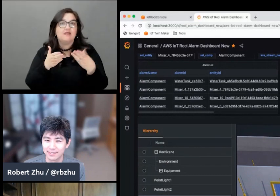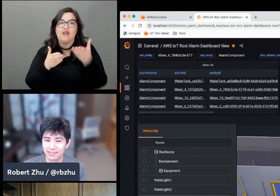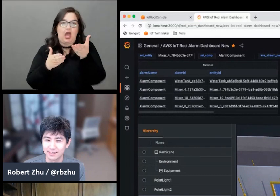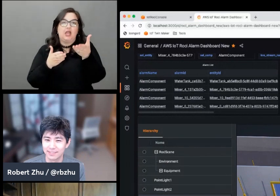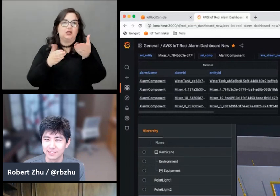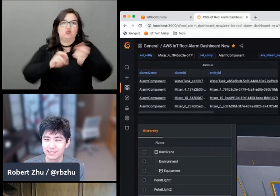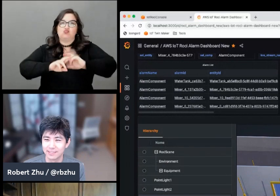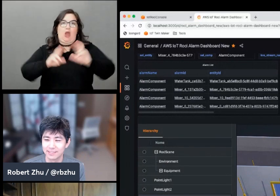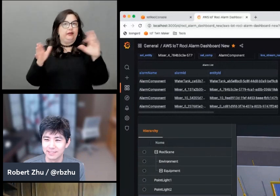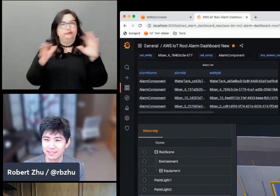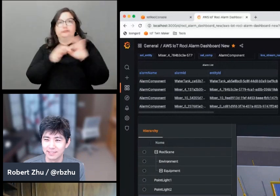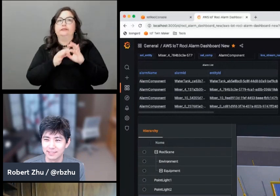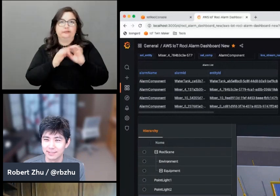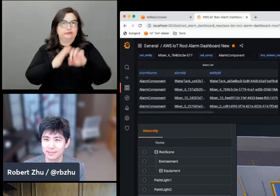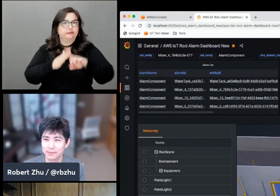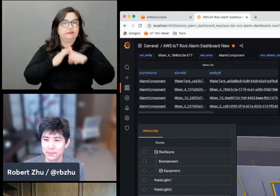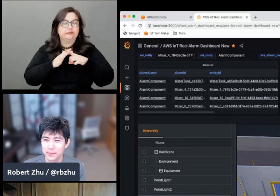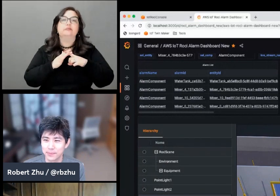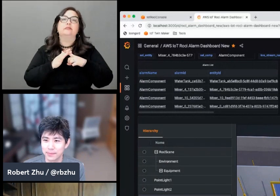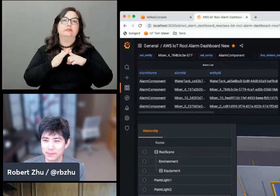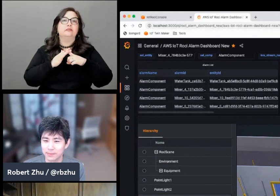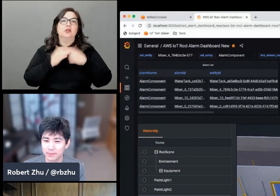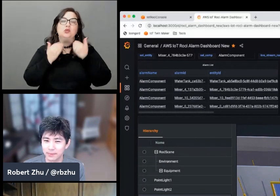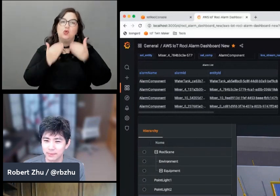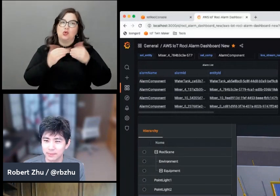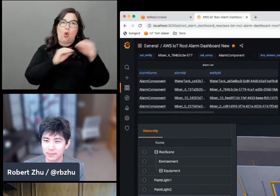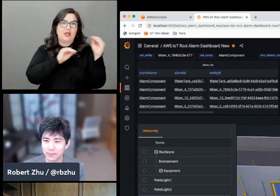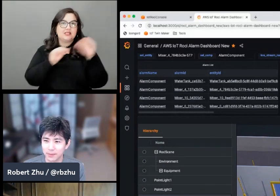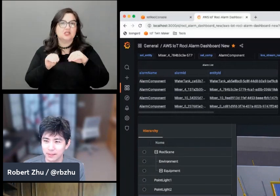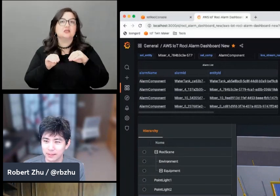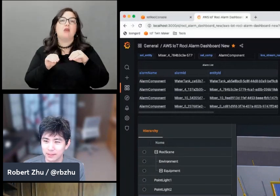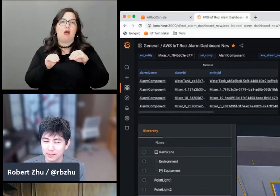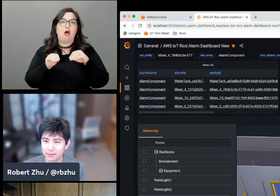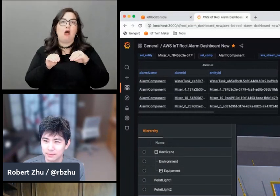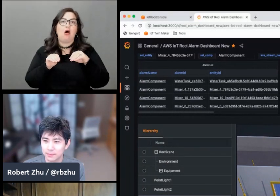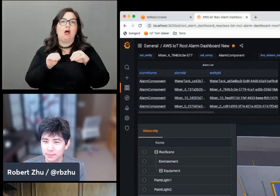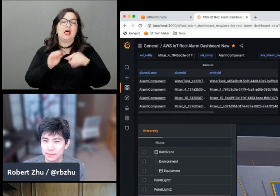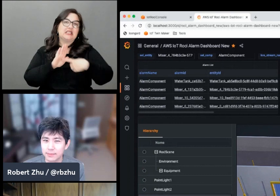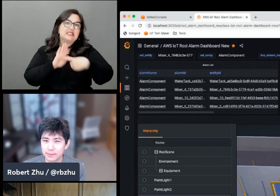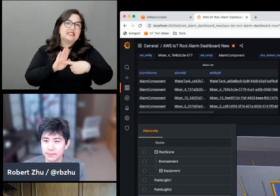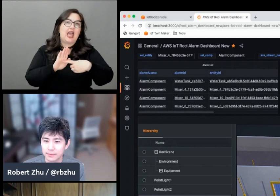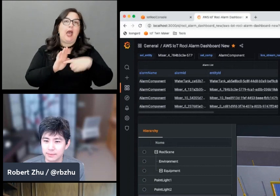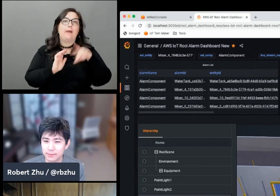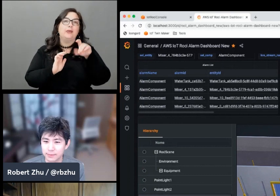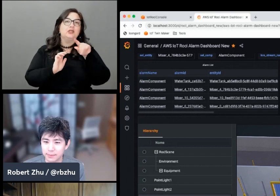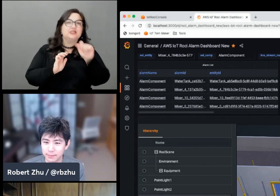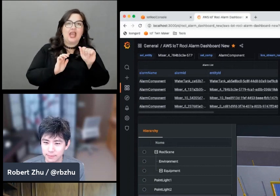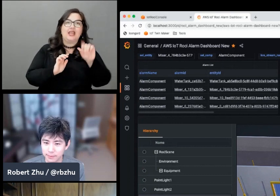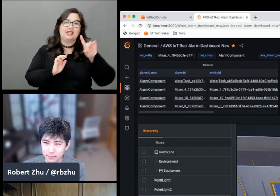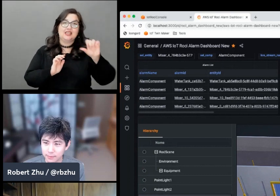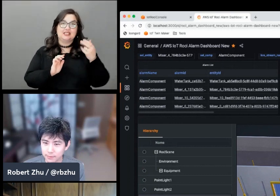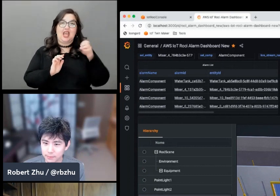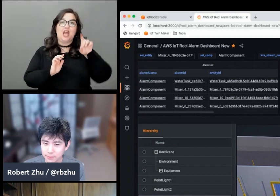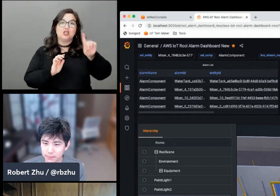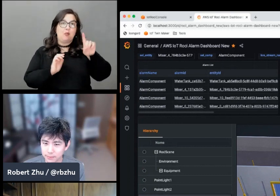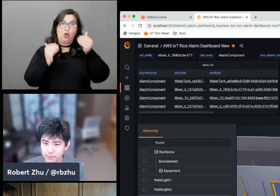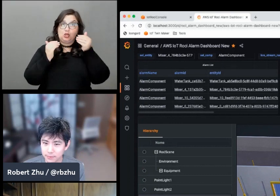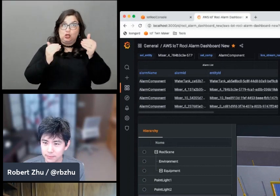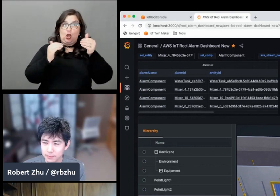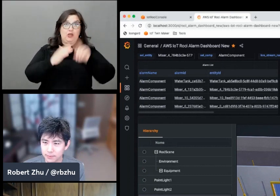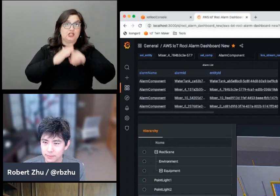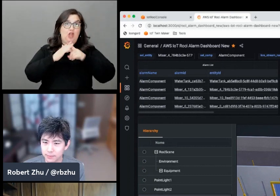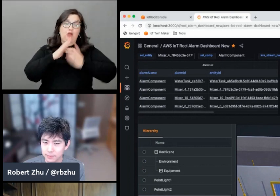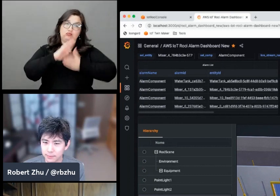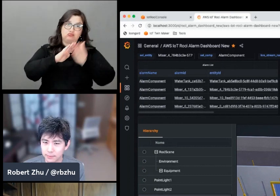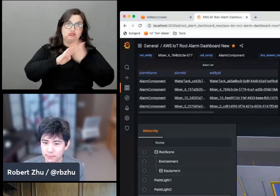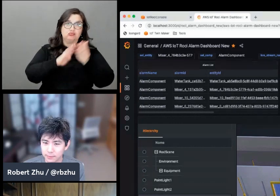you can run through this, install the sample data, and get these dashboards up and running, and gives you a good start for your own digital twin.